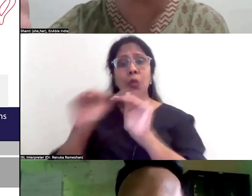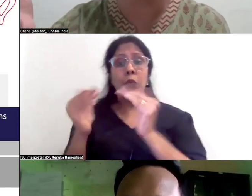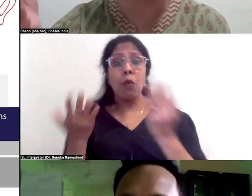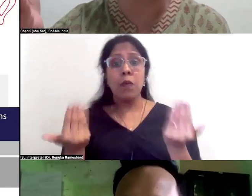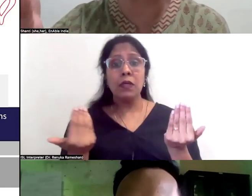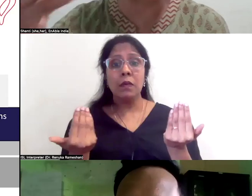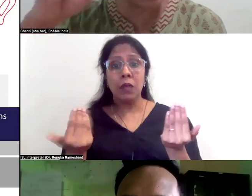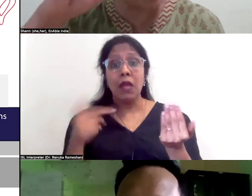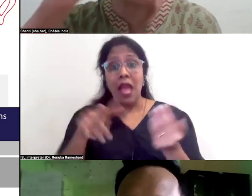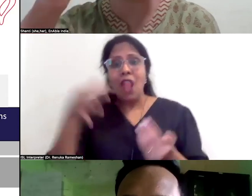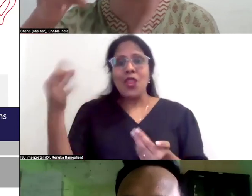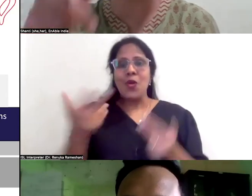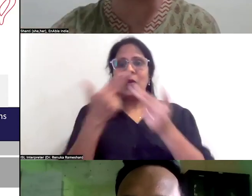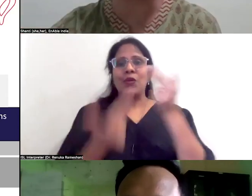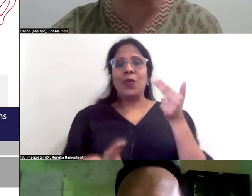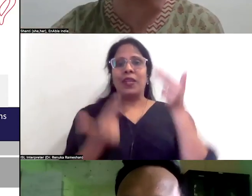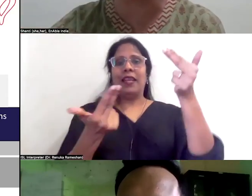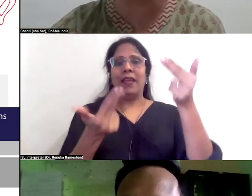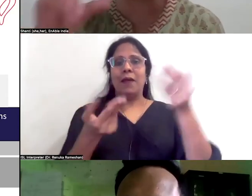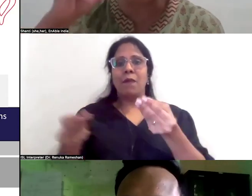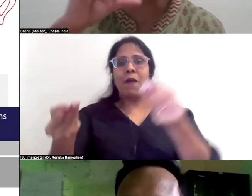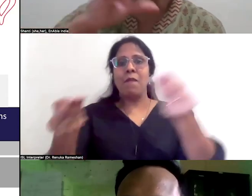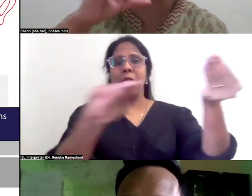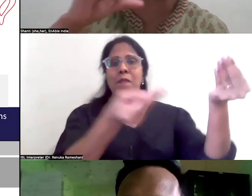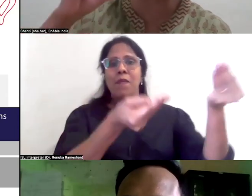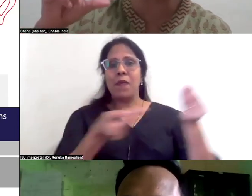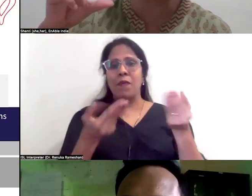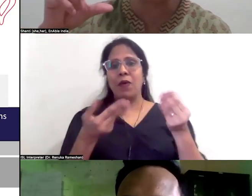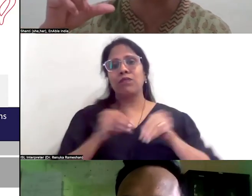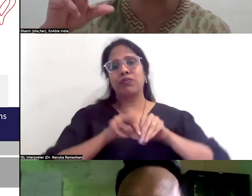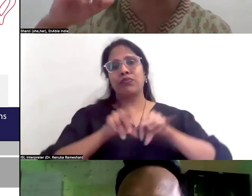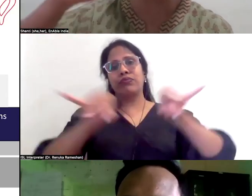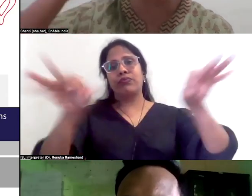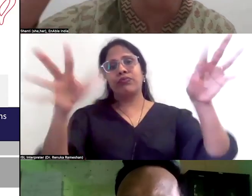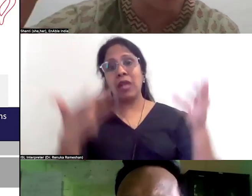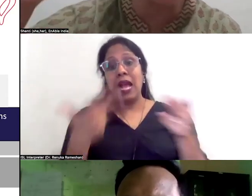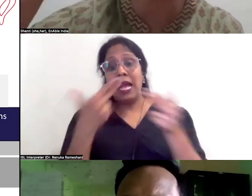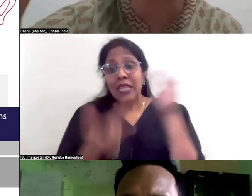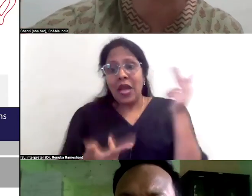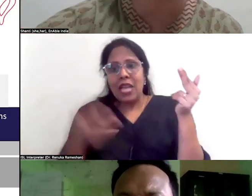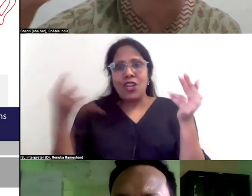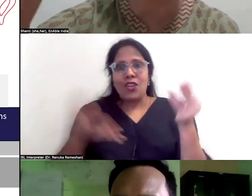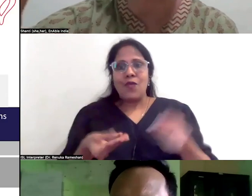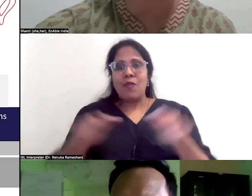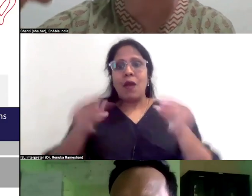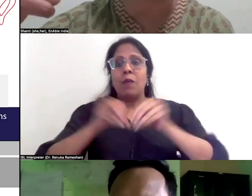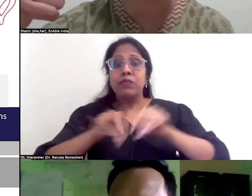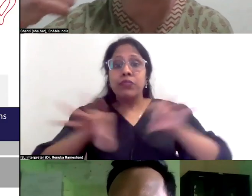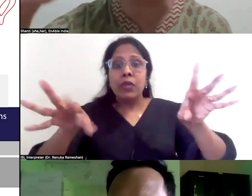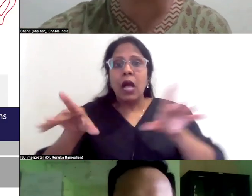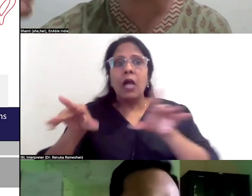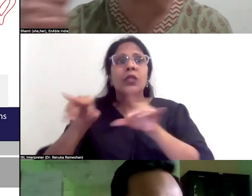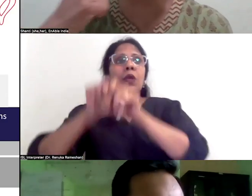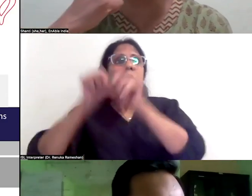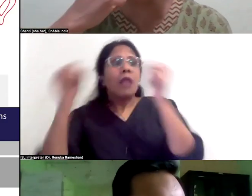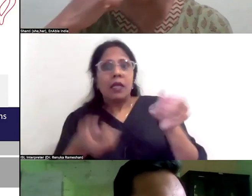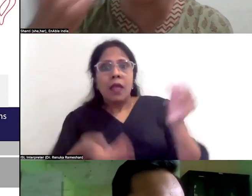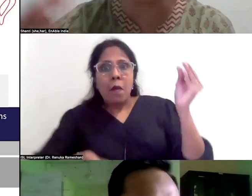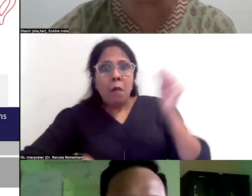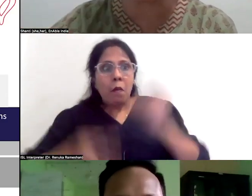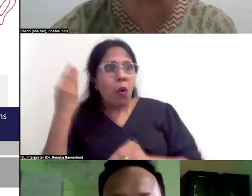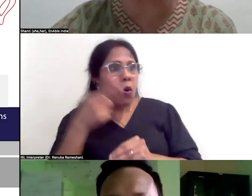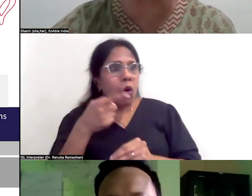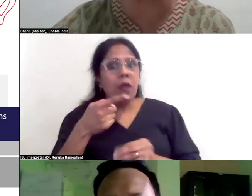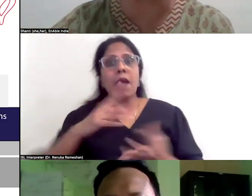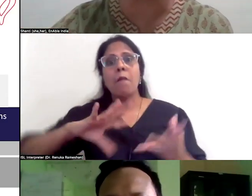truth, right? Despite these structural issues. But now when that narrative comes, more structures will get produced for the